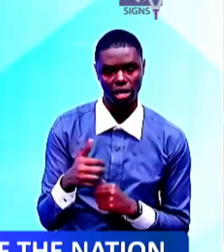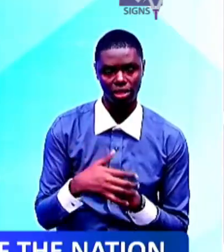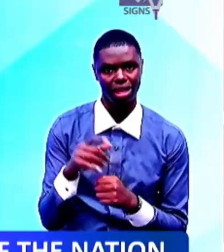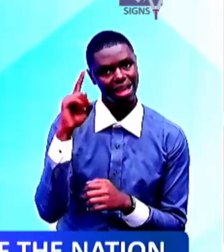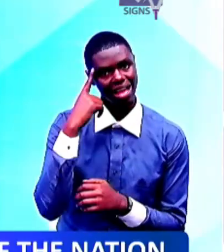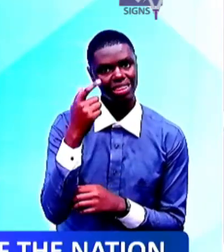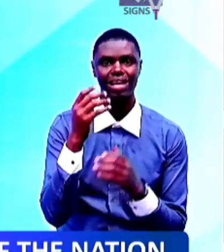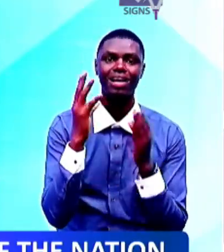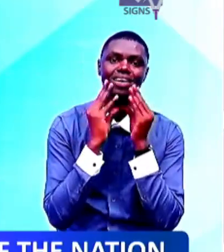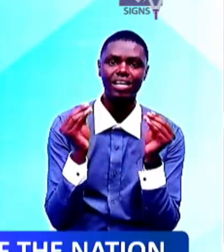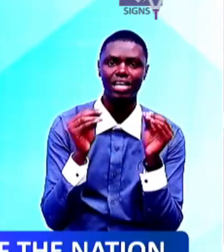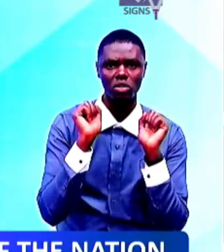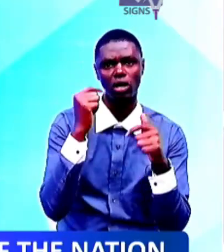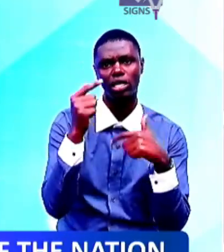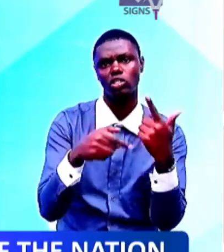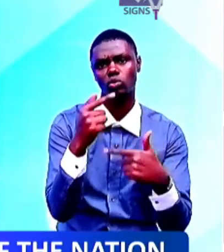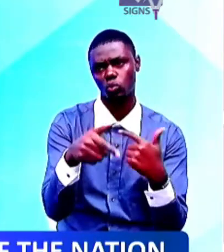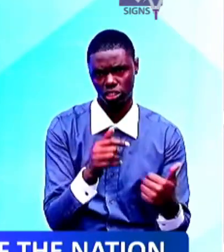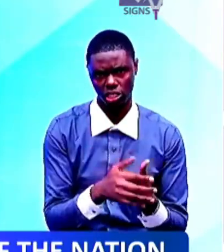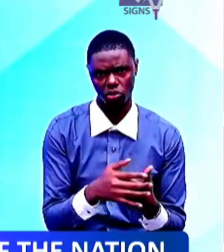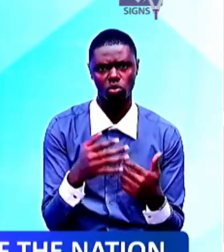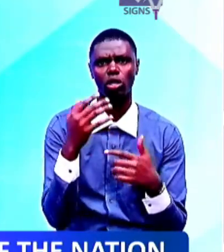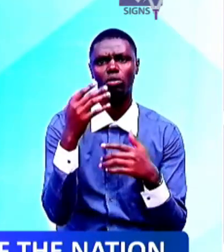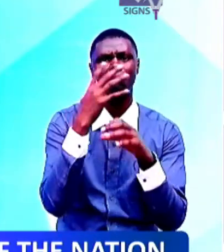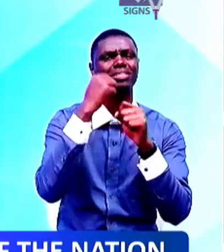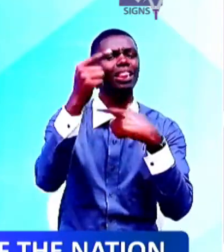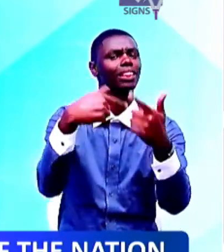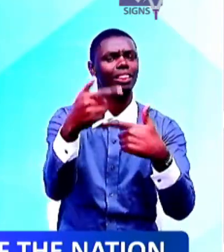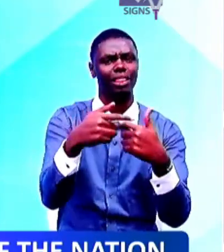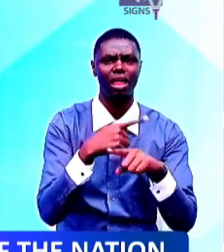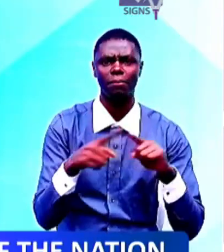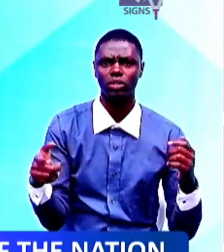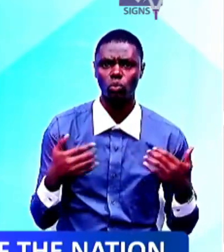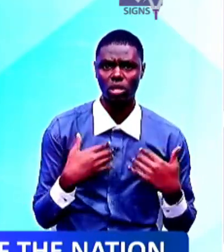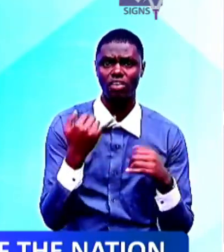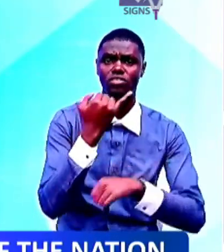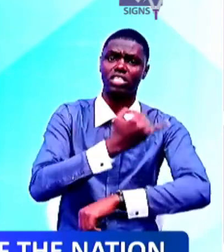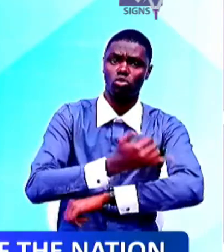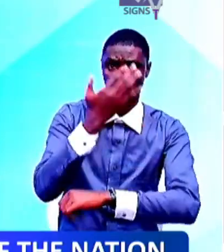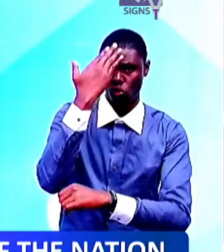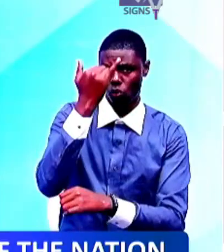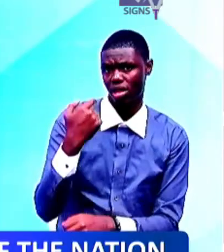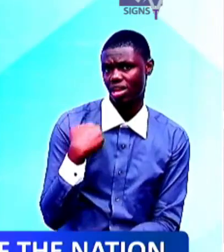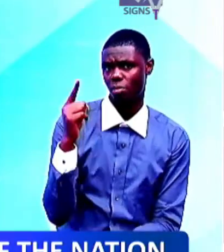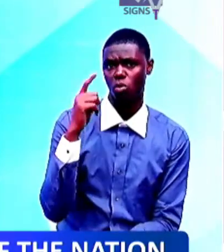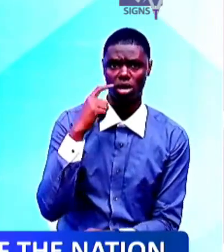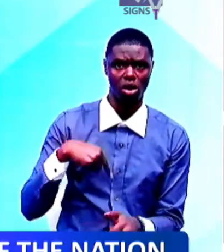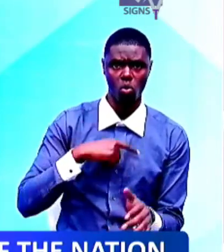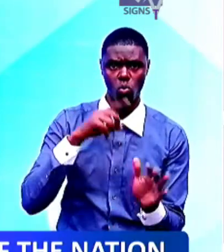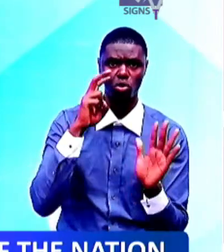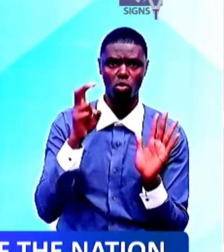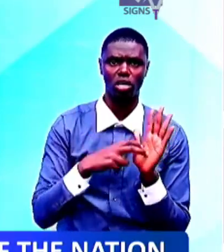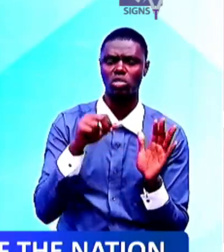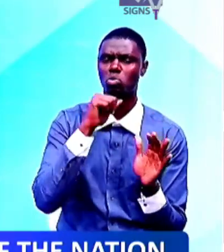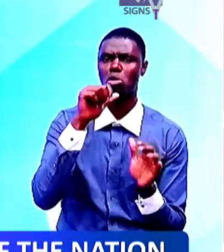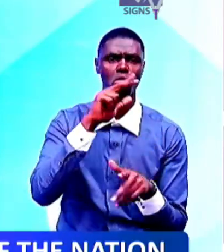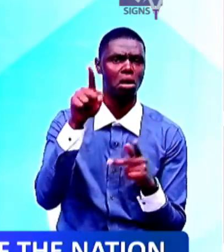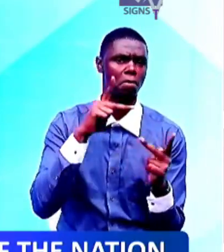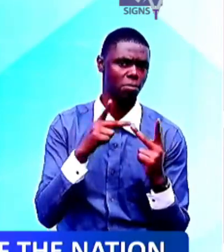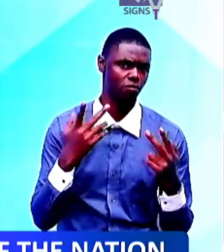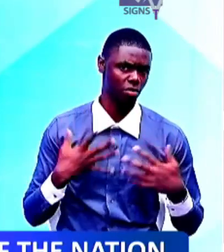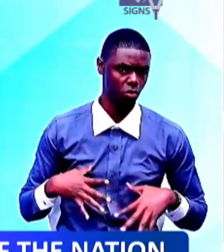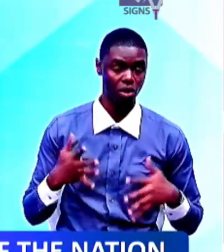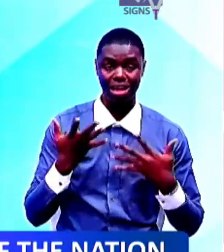think Alan can just continue be president like that. But we have these institutions because, number one, we recognize that we are not perfect people. Yes. And